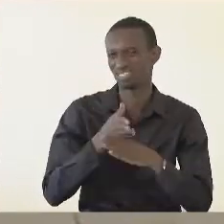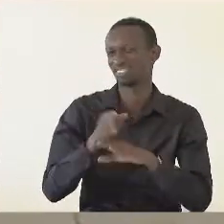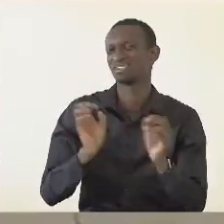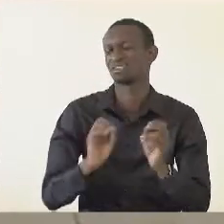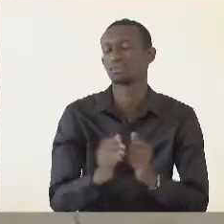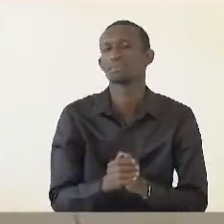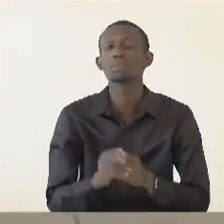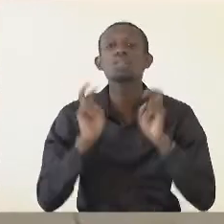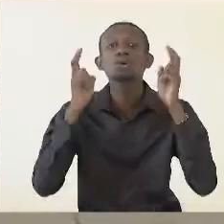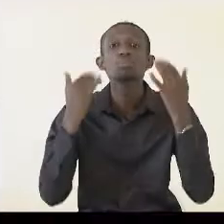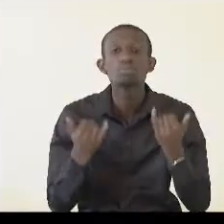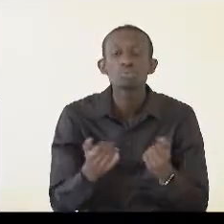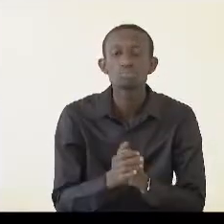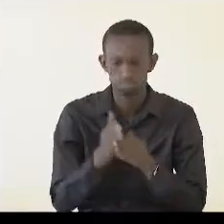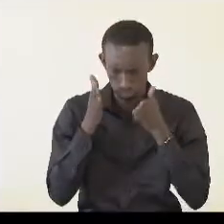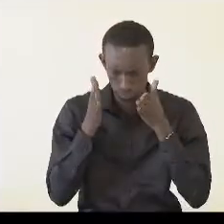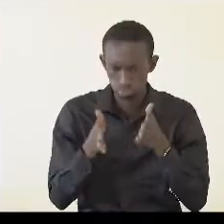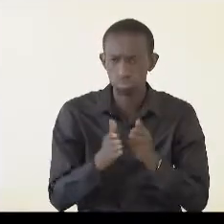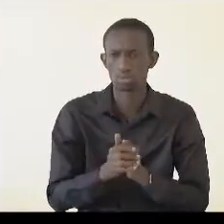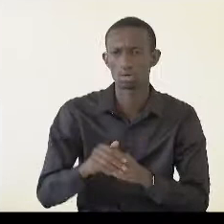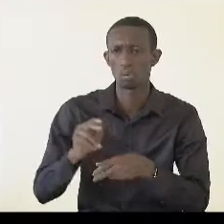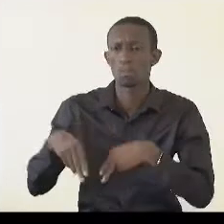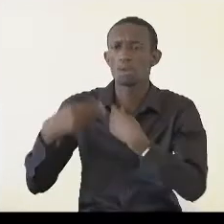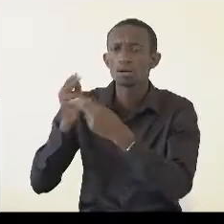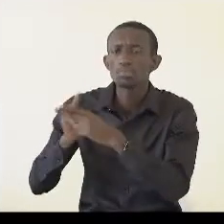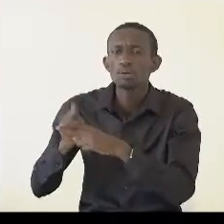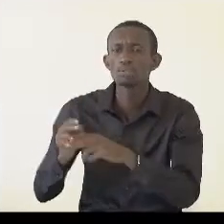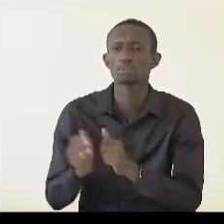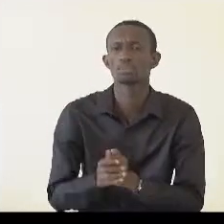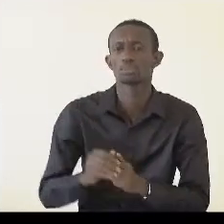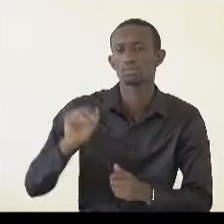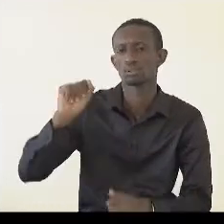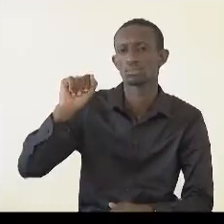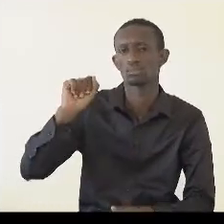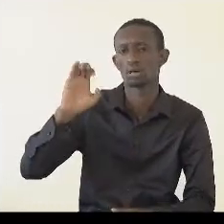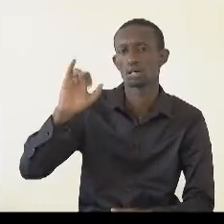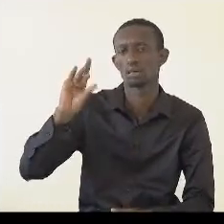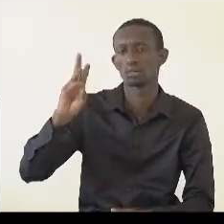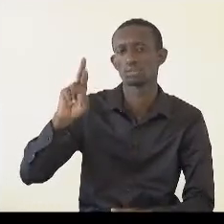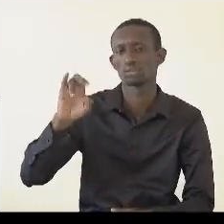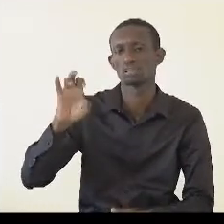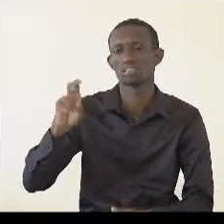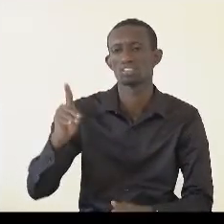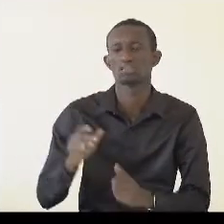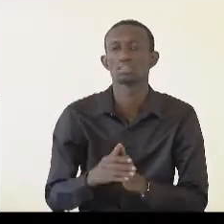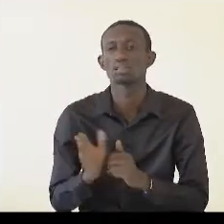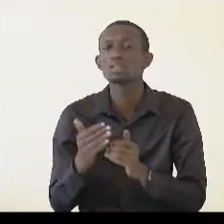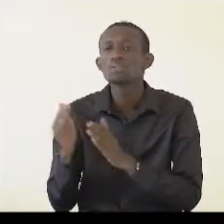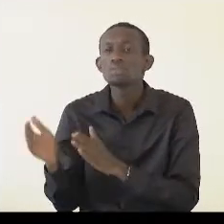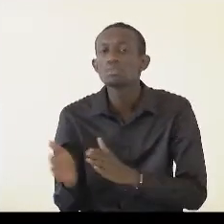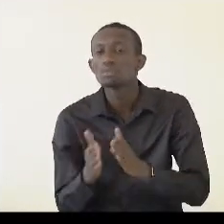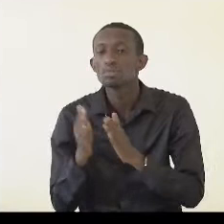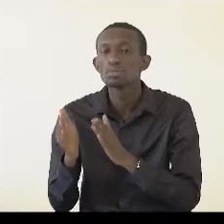talking about the nomenclature, the acidity, and the preparation of the aromatic carboxylic